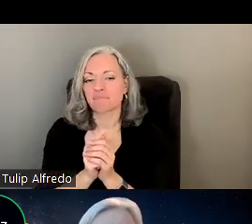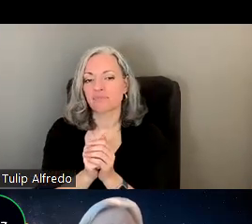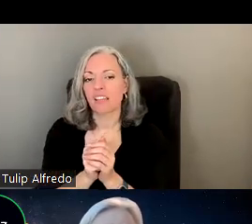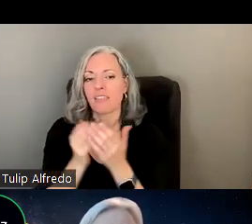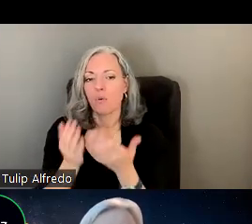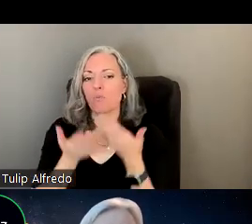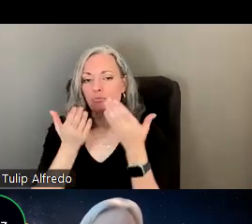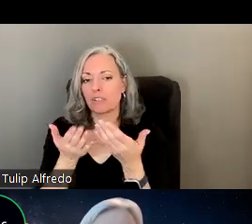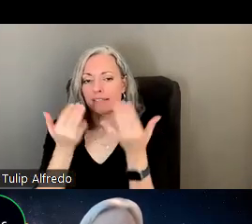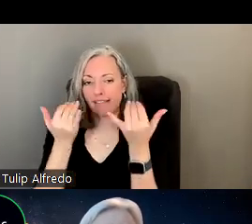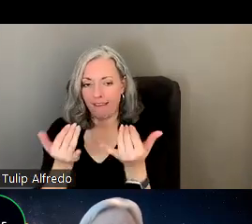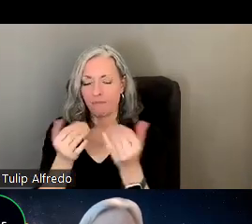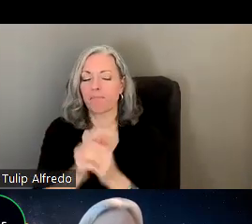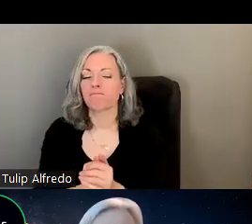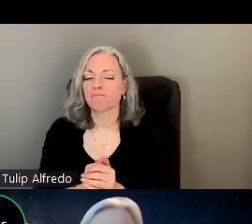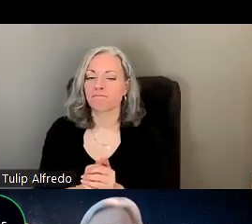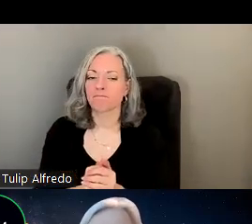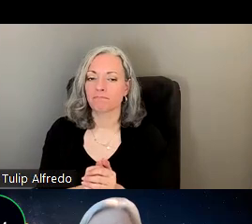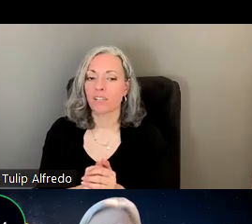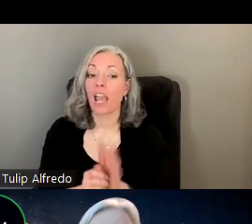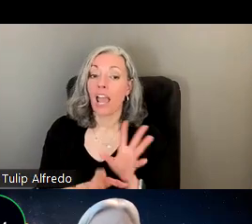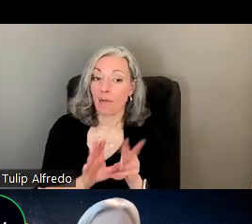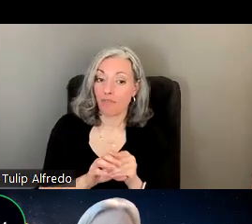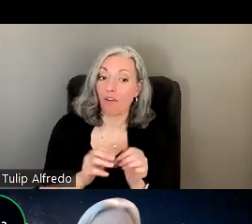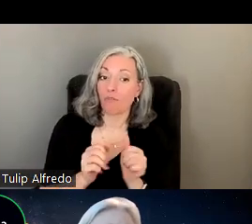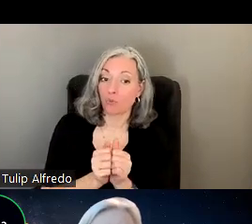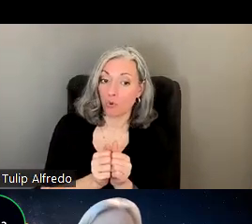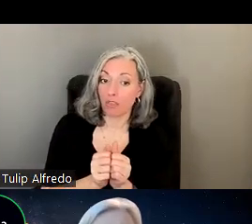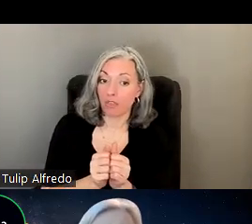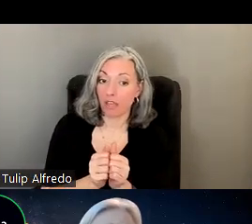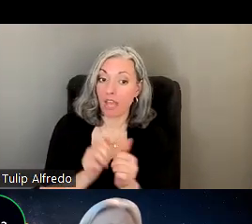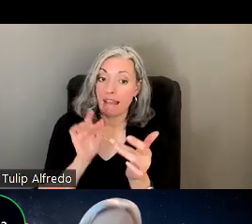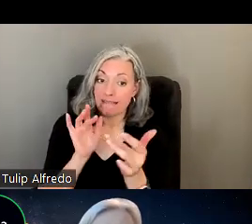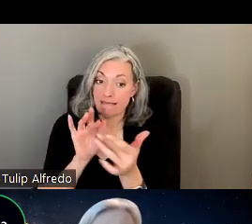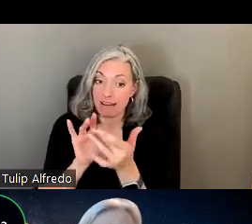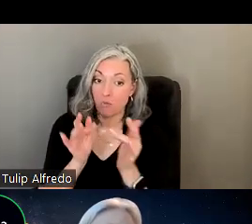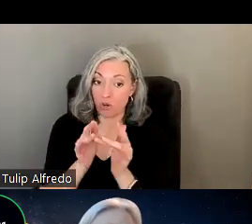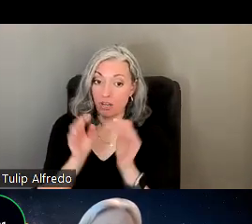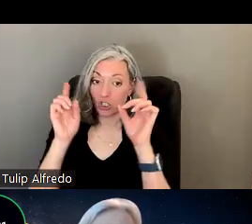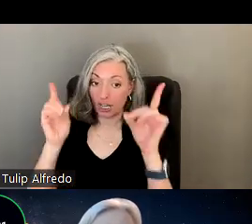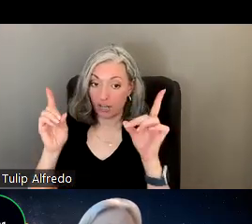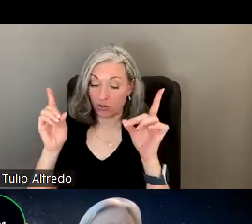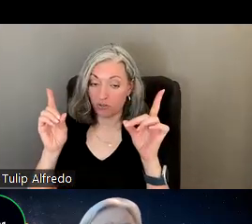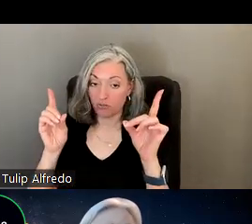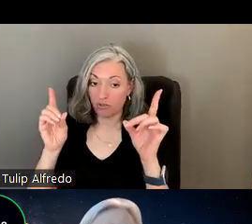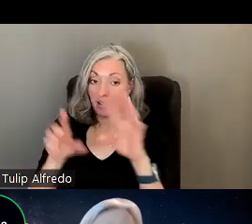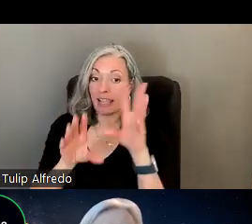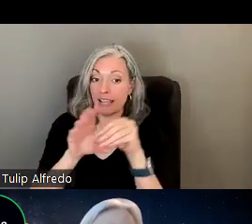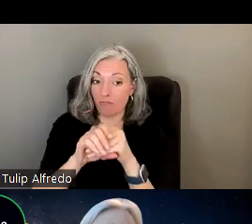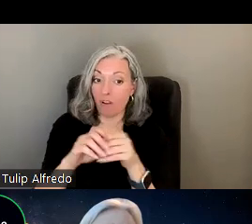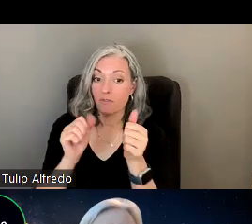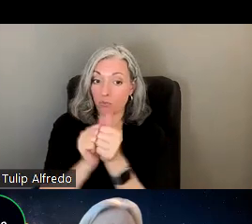addressed today. I belong to a network of educators in the community